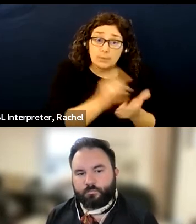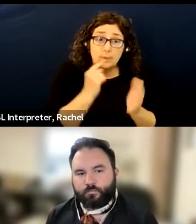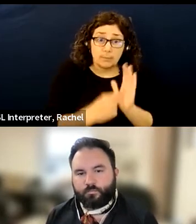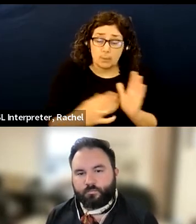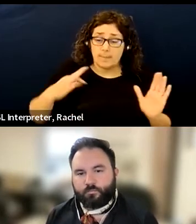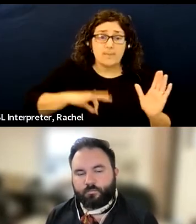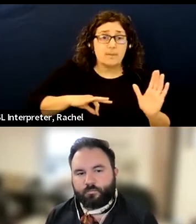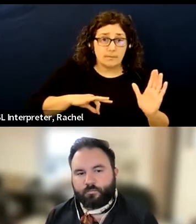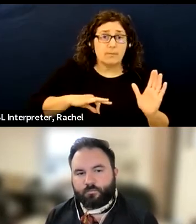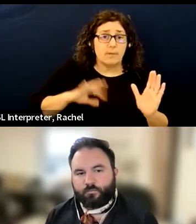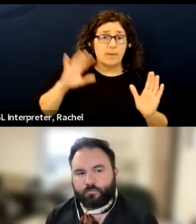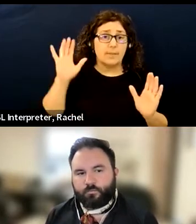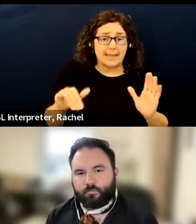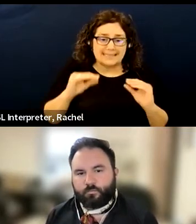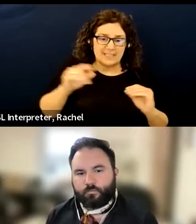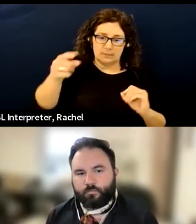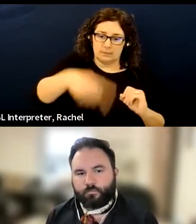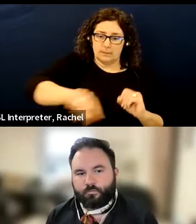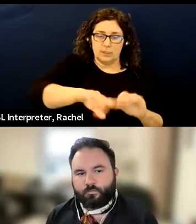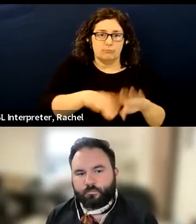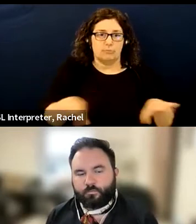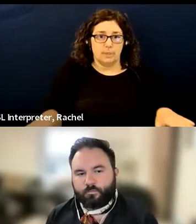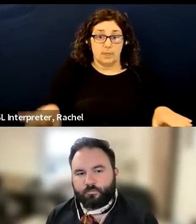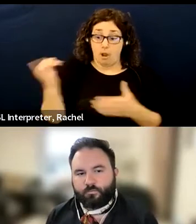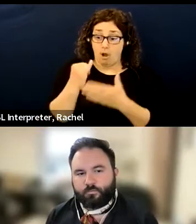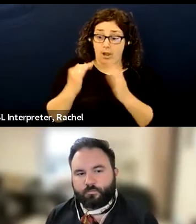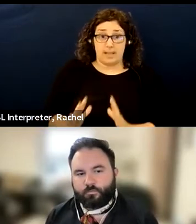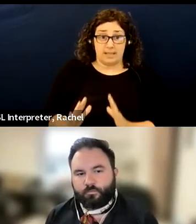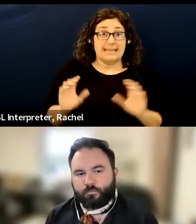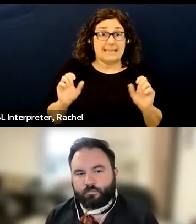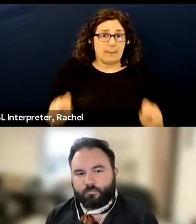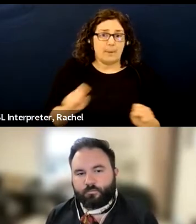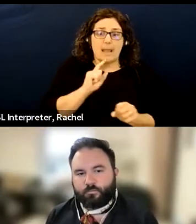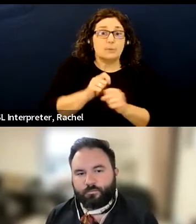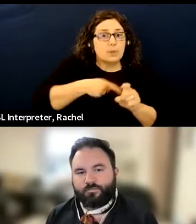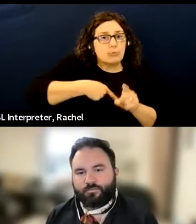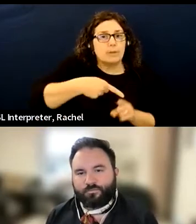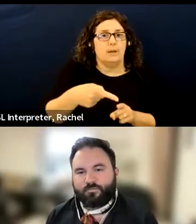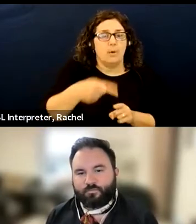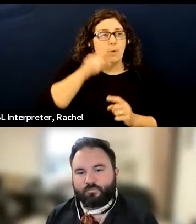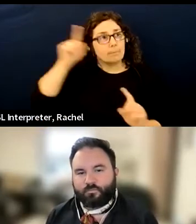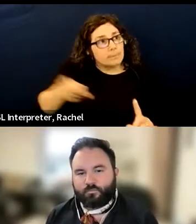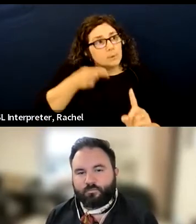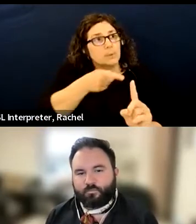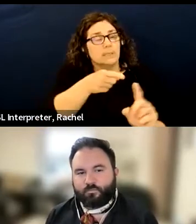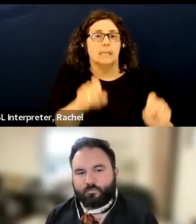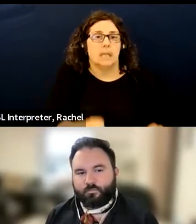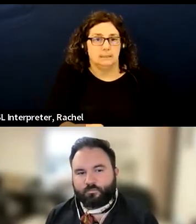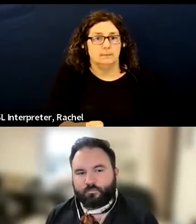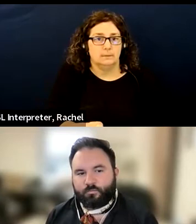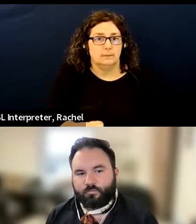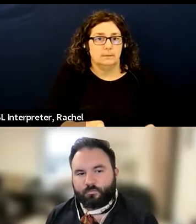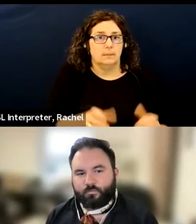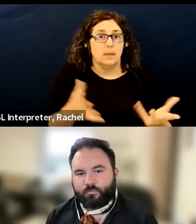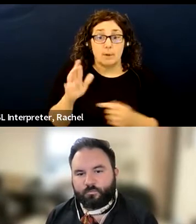helpful, because this kind of teaches kids that being an artist is can be an actual career or something to pursue. But